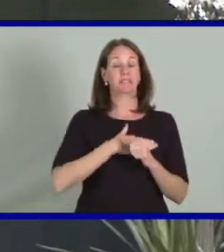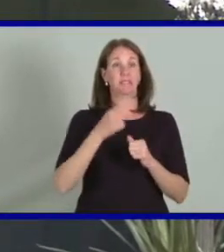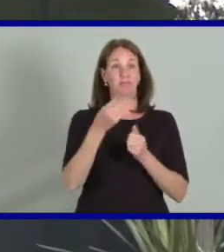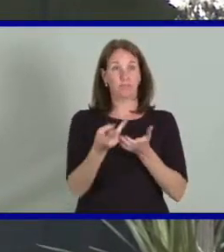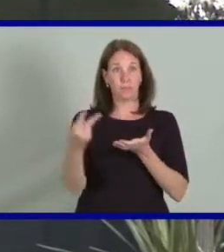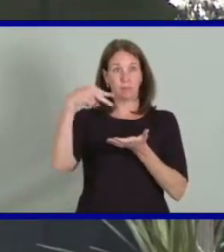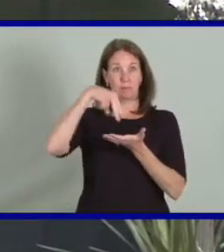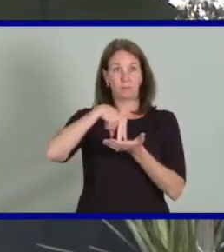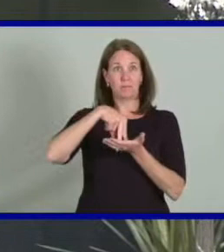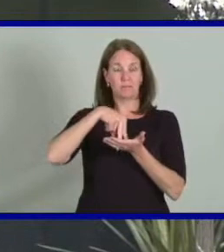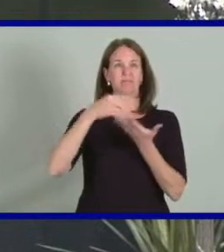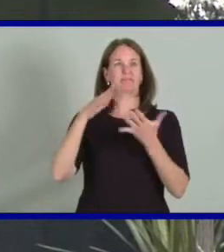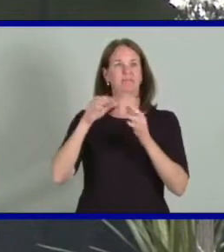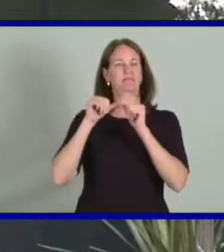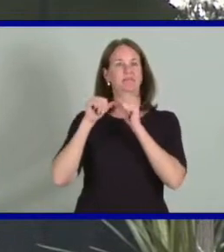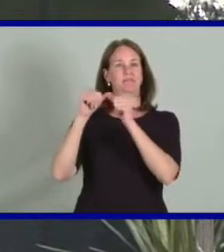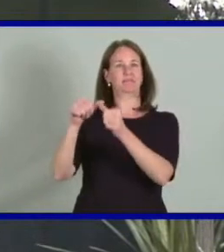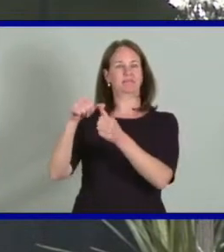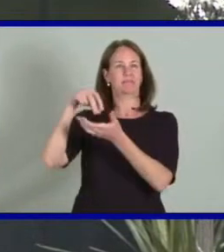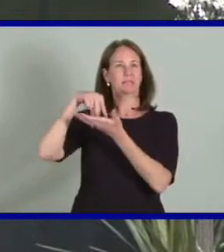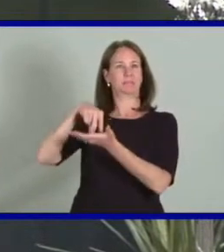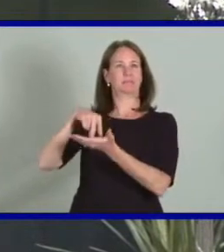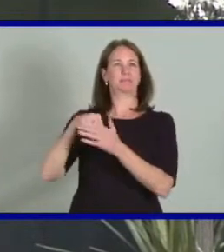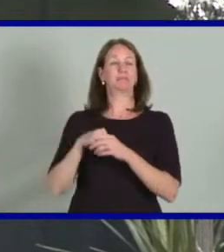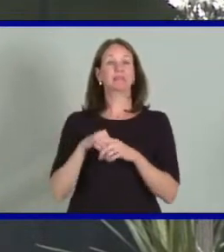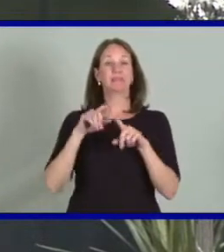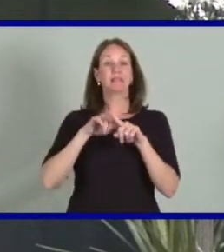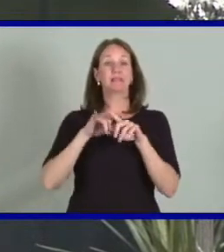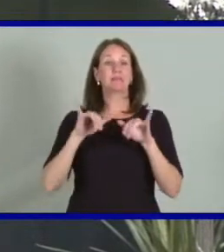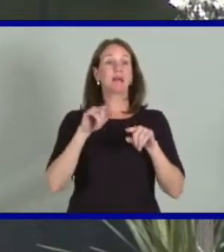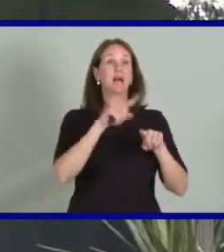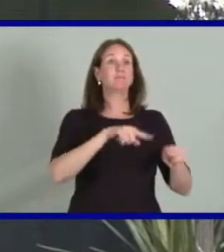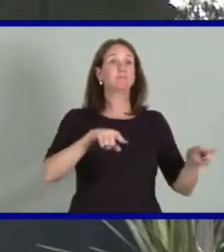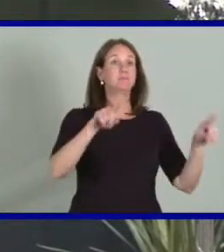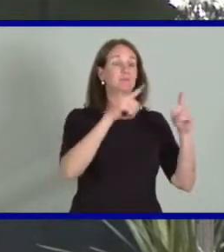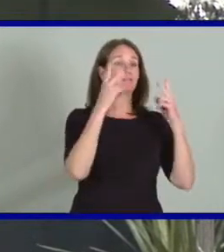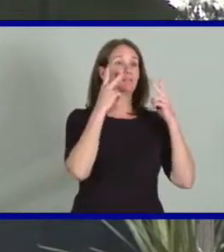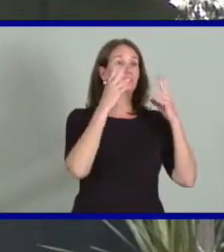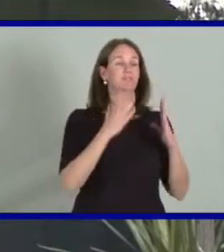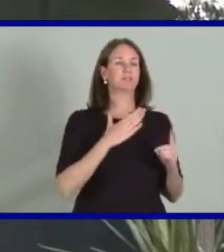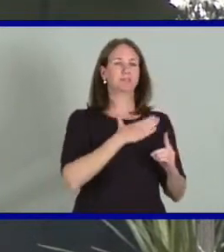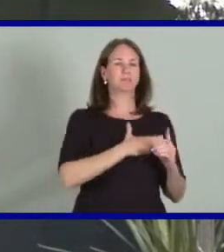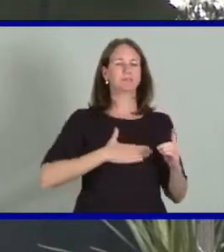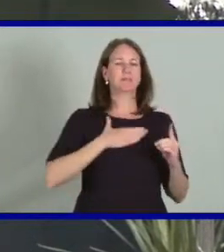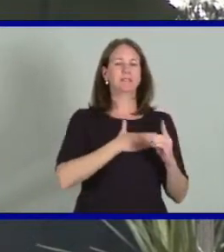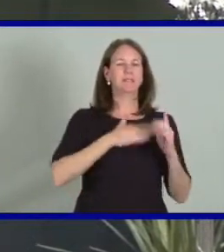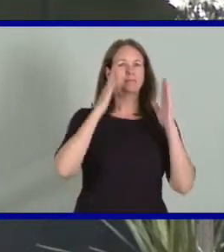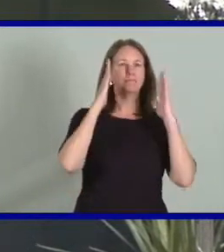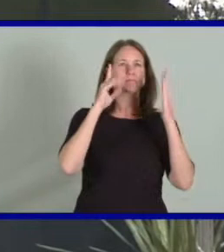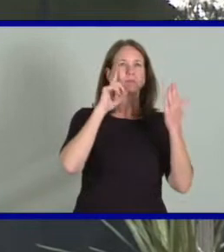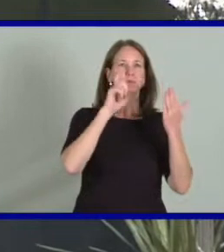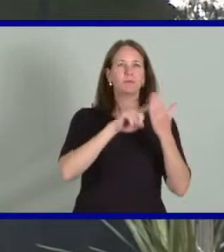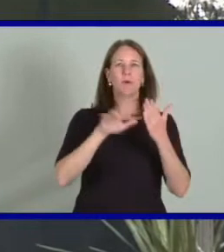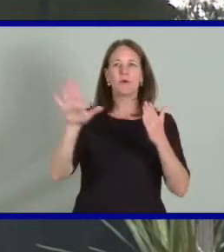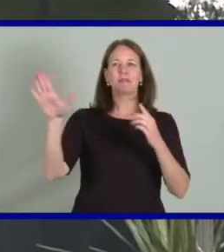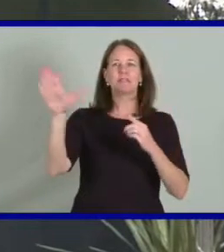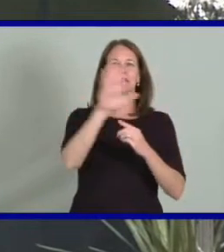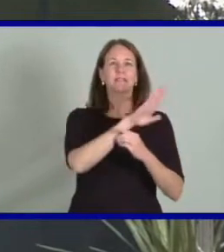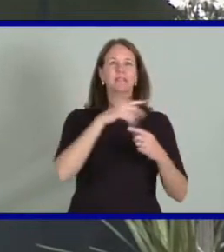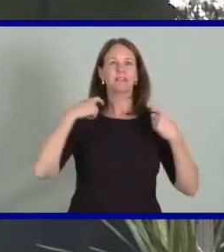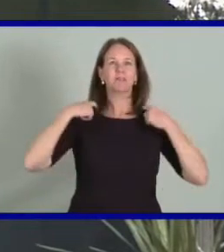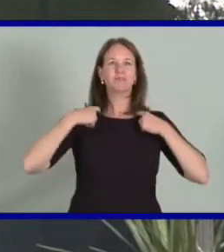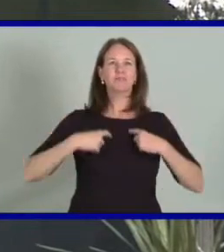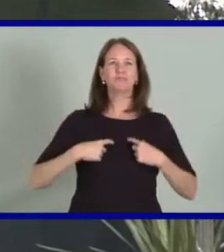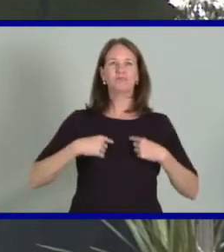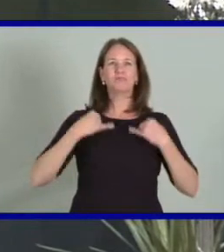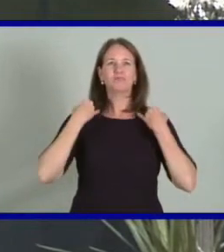remain standing. As they do, I ask our audience to take notice of the honor cords, stoles, medallions worn by these